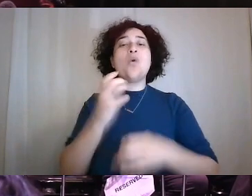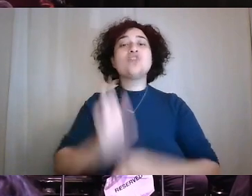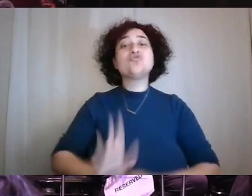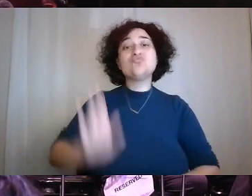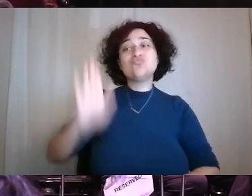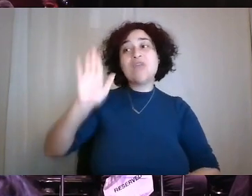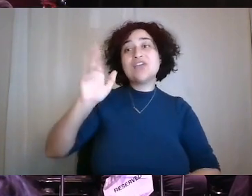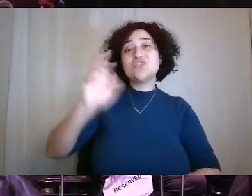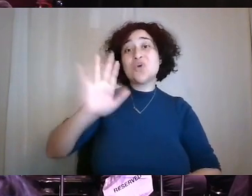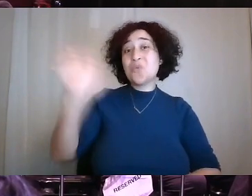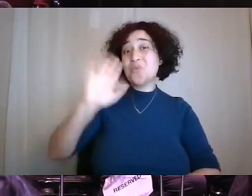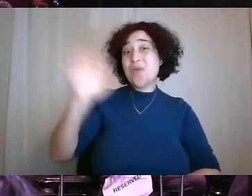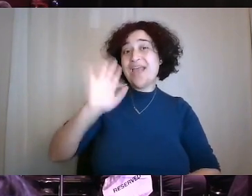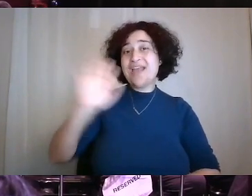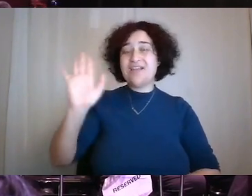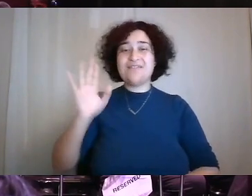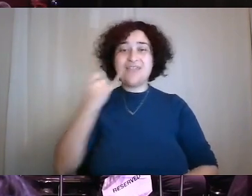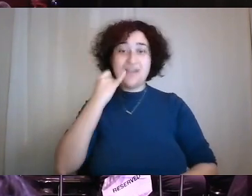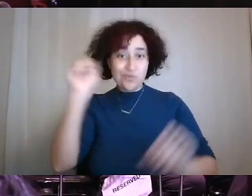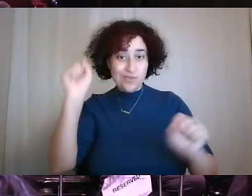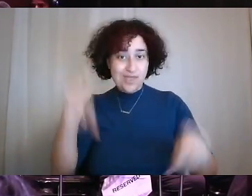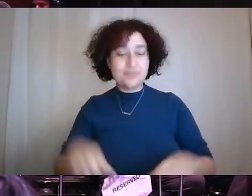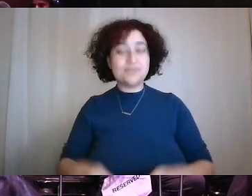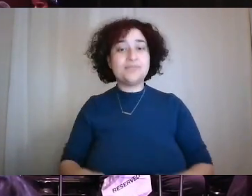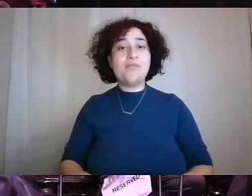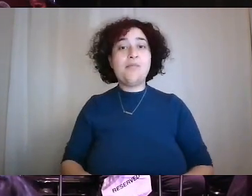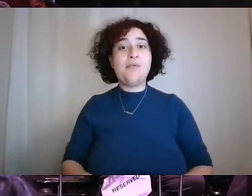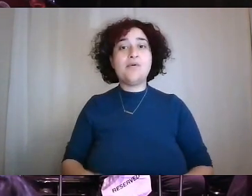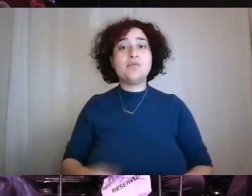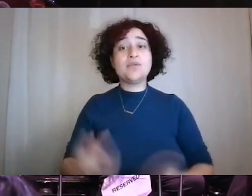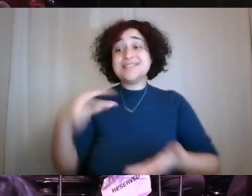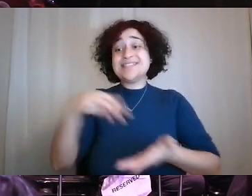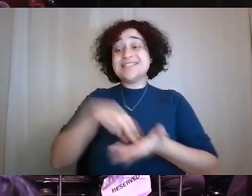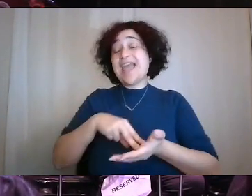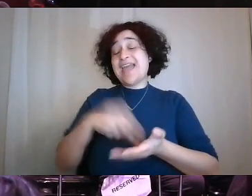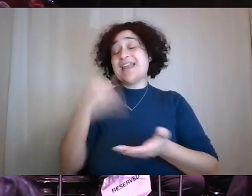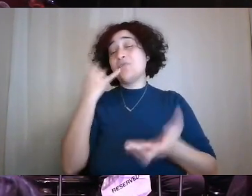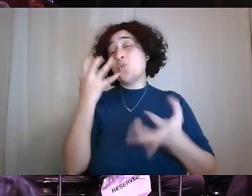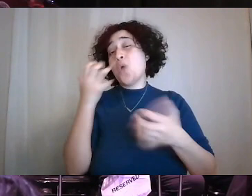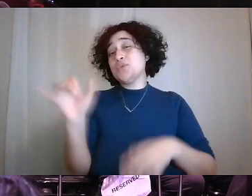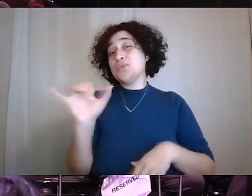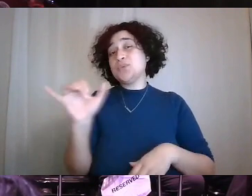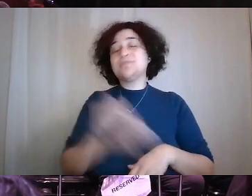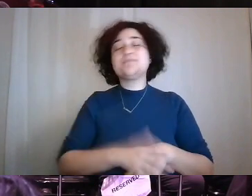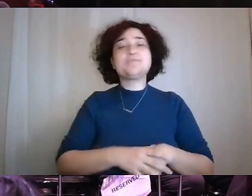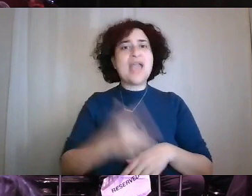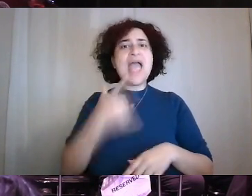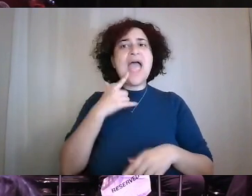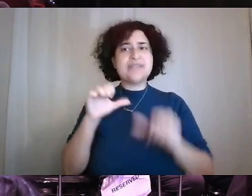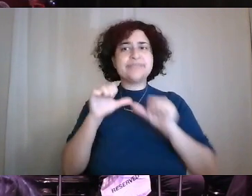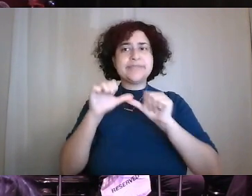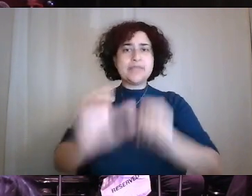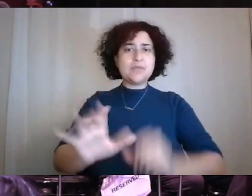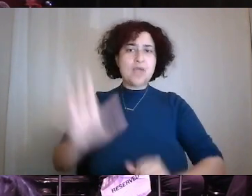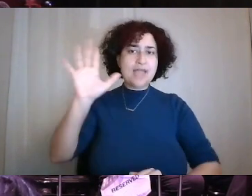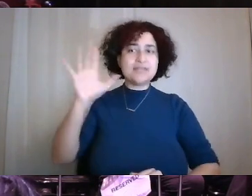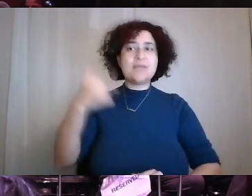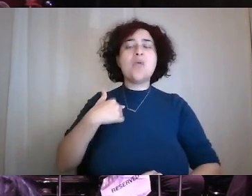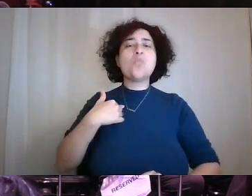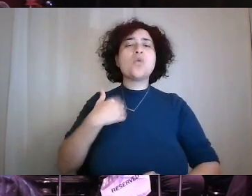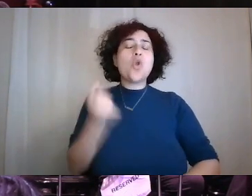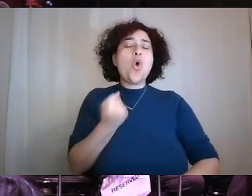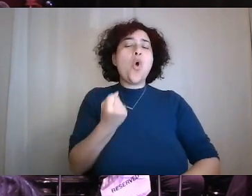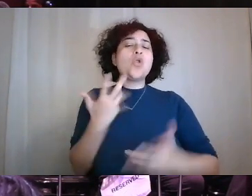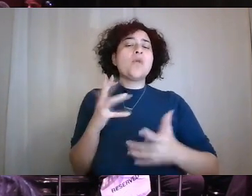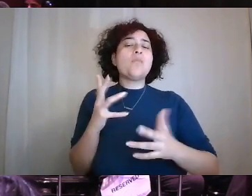able. Rise or wave your hand as you're able, and keep it up. And we're going to hold our applause till the end. I also want to acknowledge that we have people